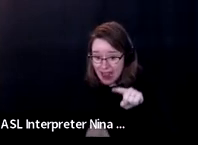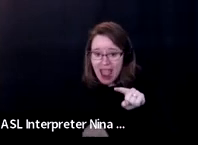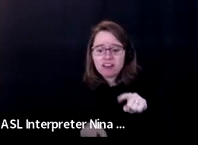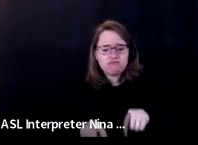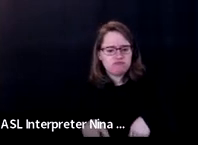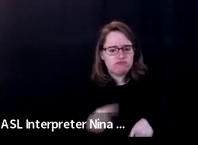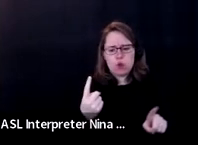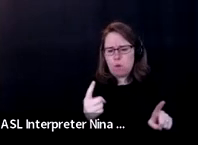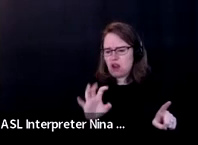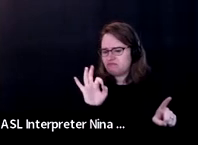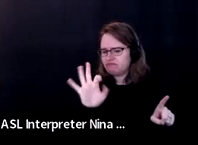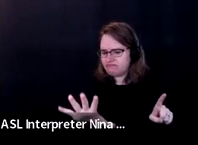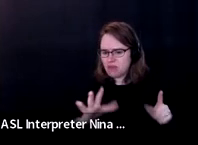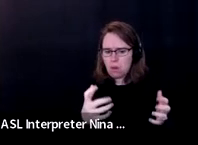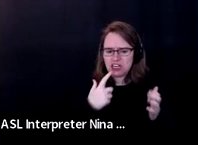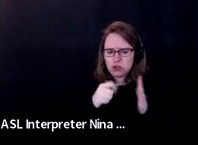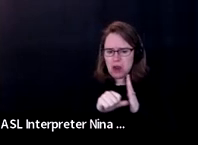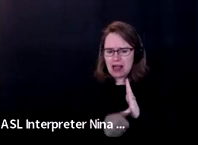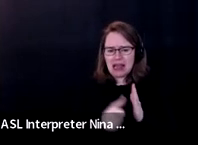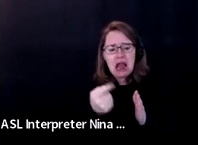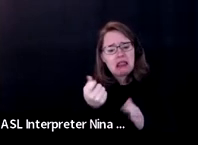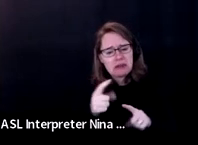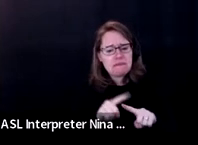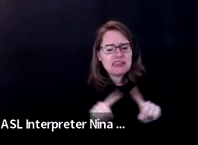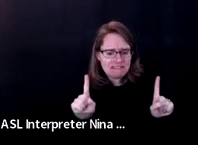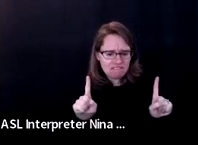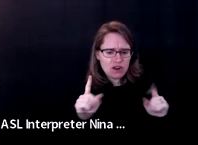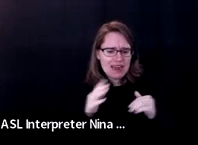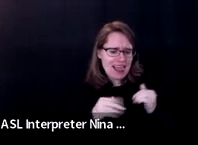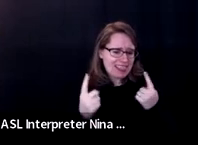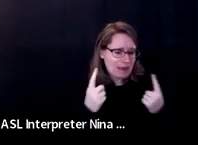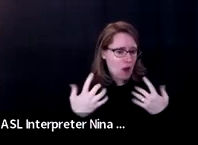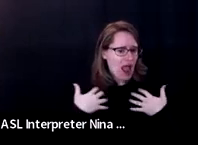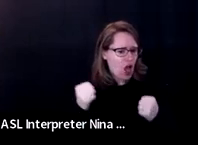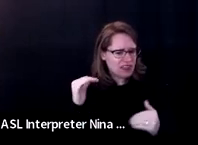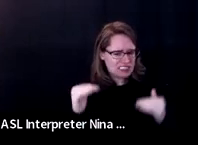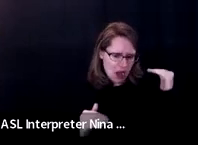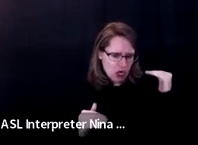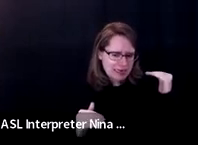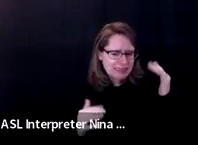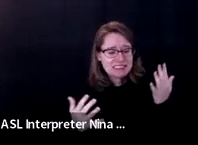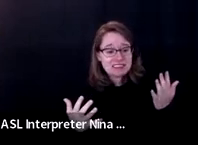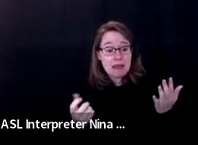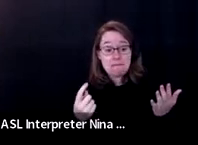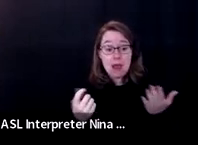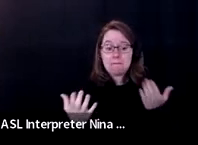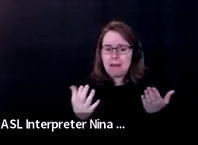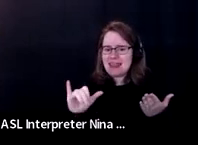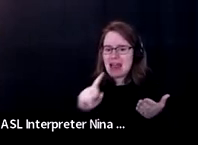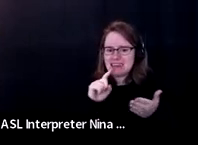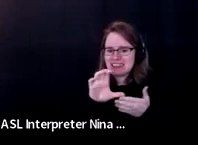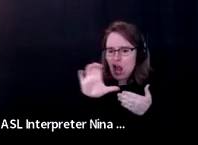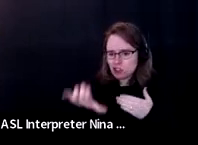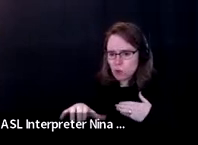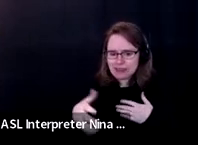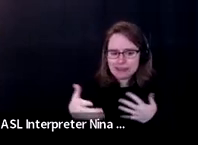I just wanted to highlight, which is a little bit different than sort of thinking about health disparities, although that might be the natural consequence of something like that, right?